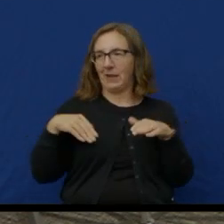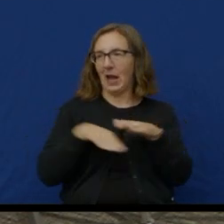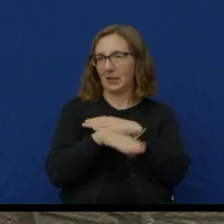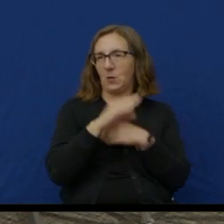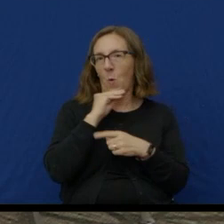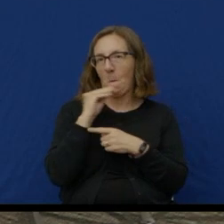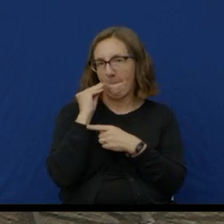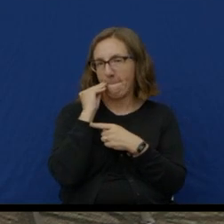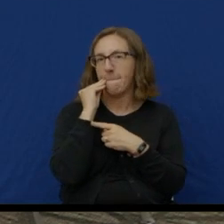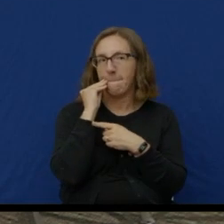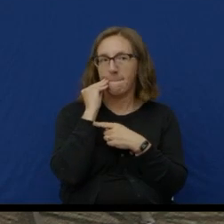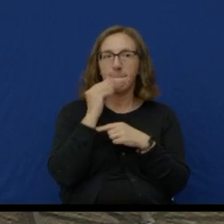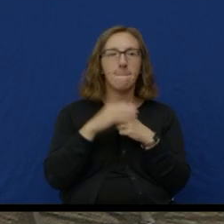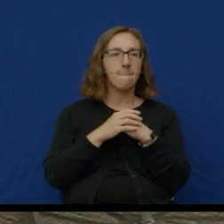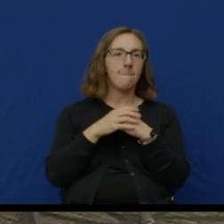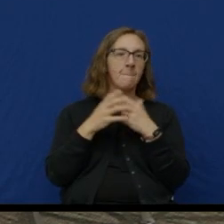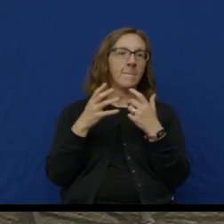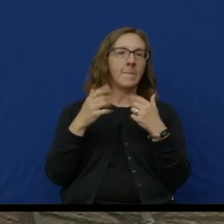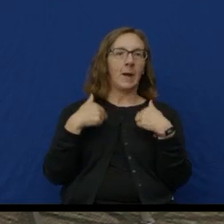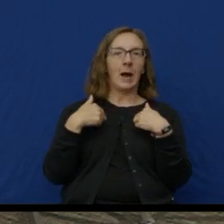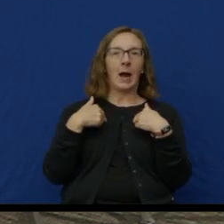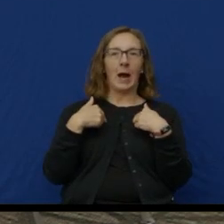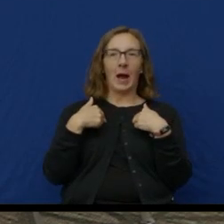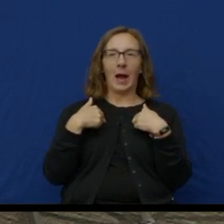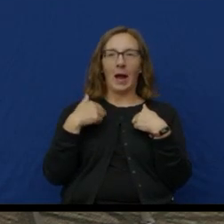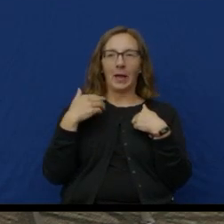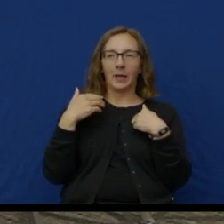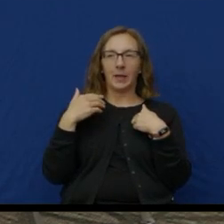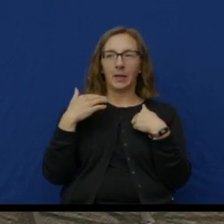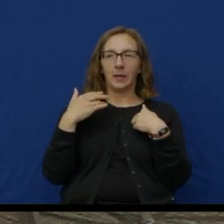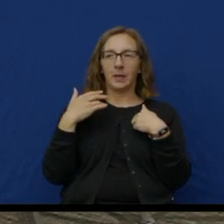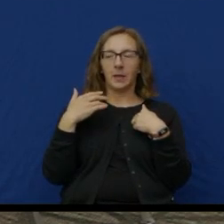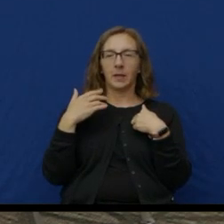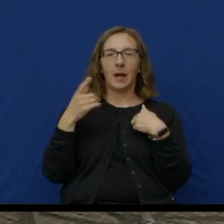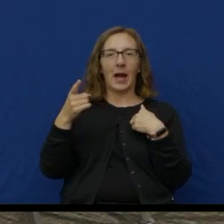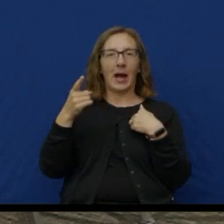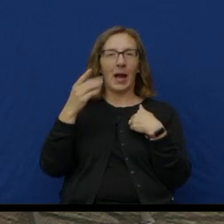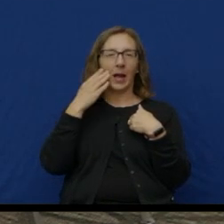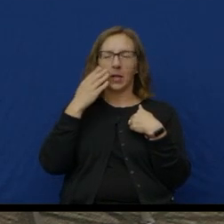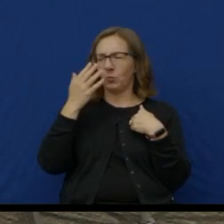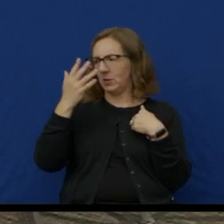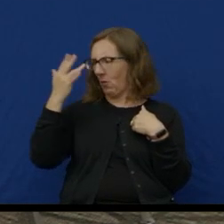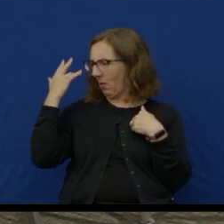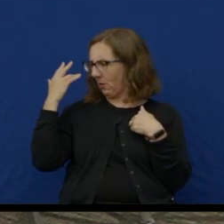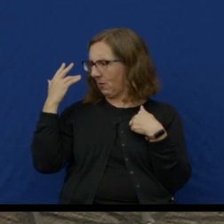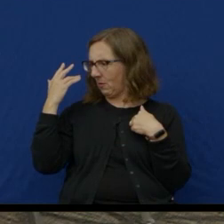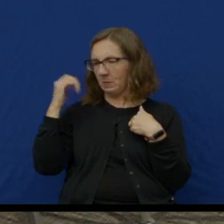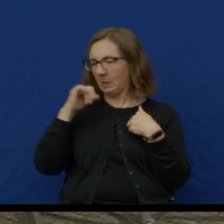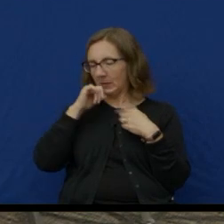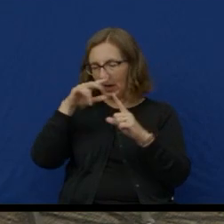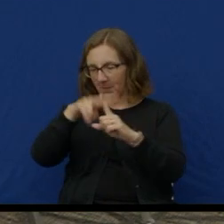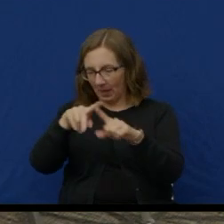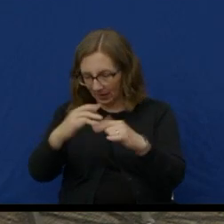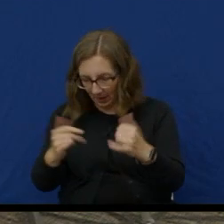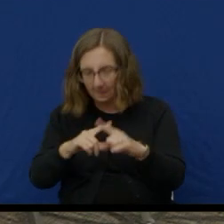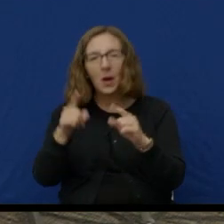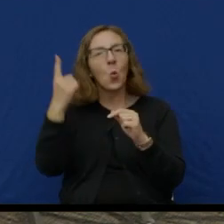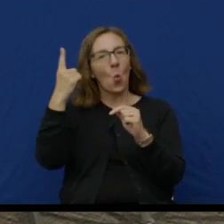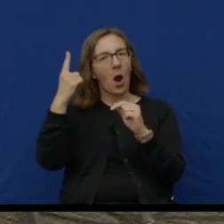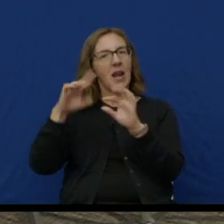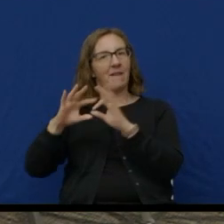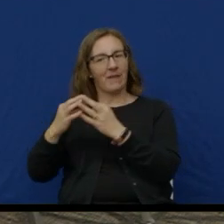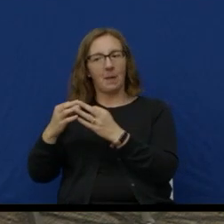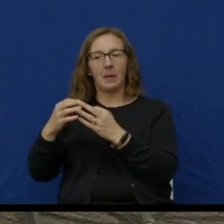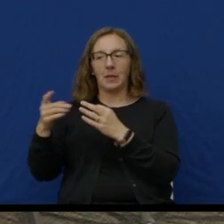I remember a family member when I was in Jessamine, and it was so long ago it's probably not applicable, but she reminded me that she had